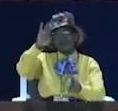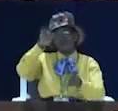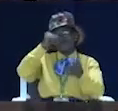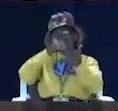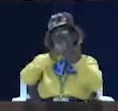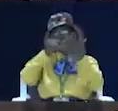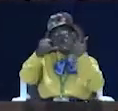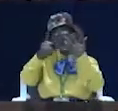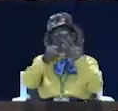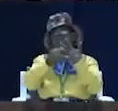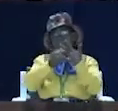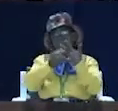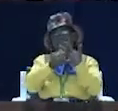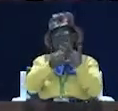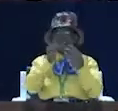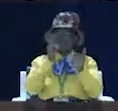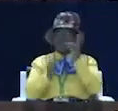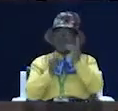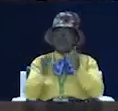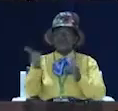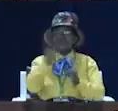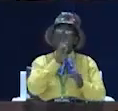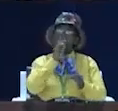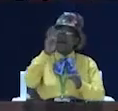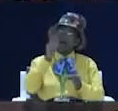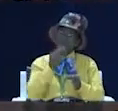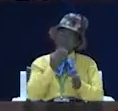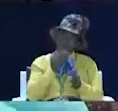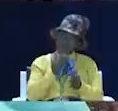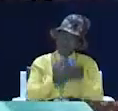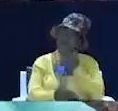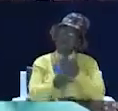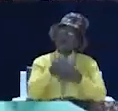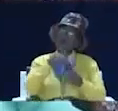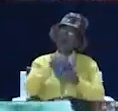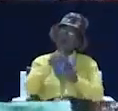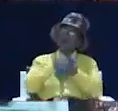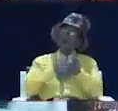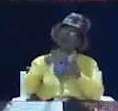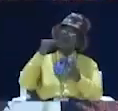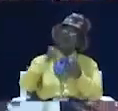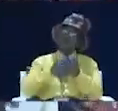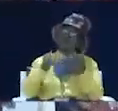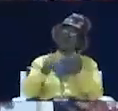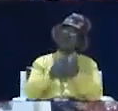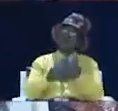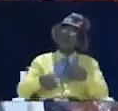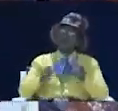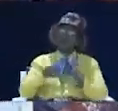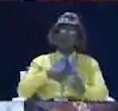If you are born in the month of January, let me hear you shout hallelujah.